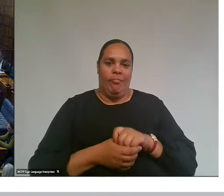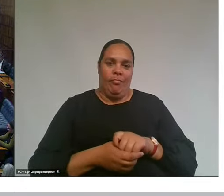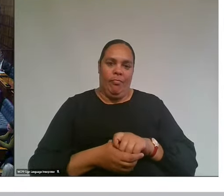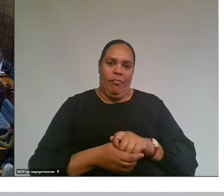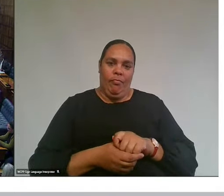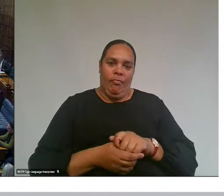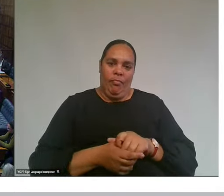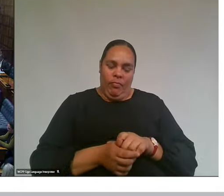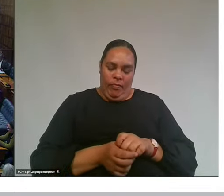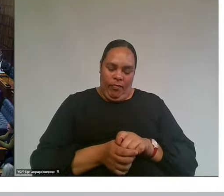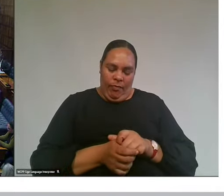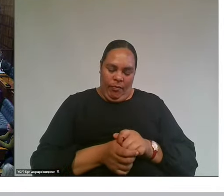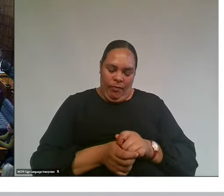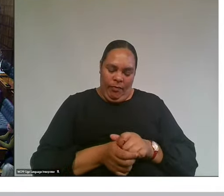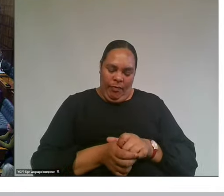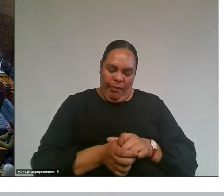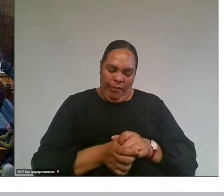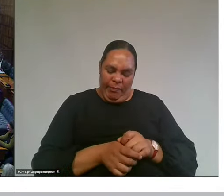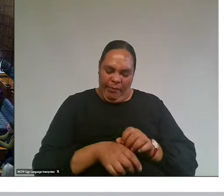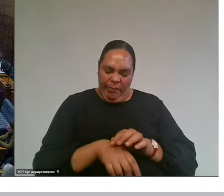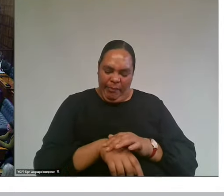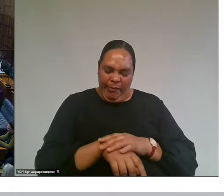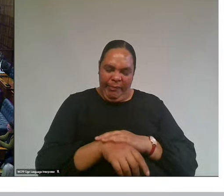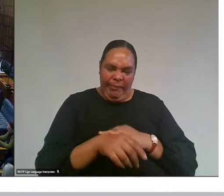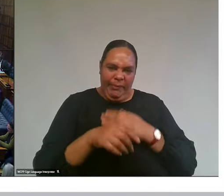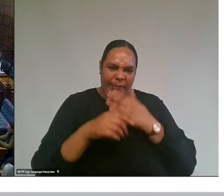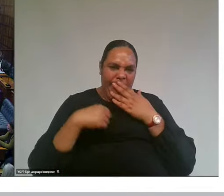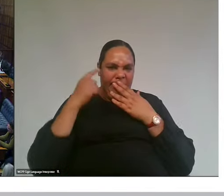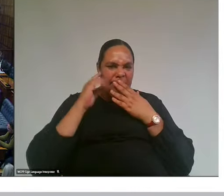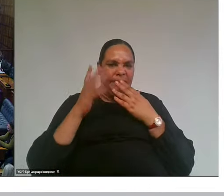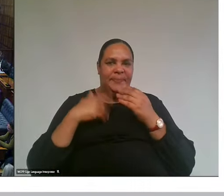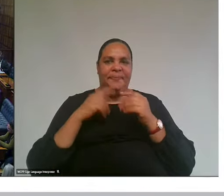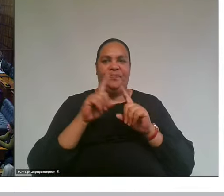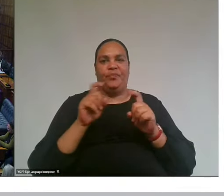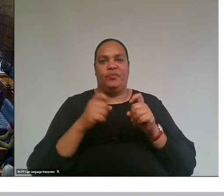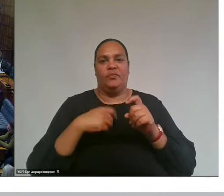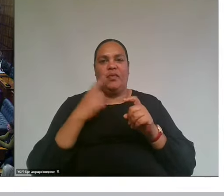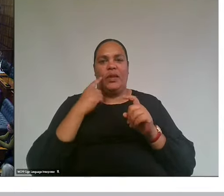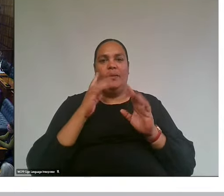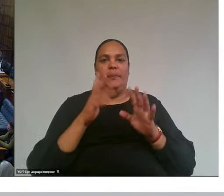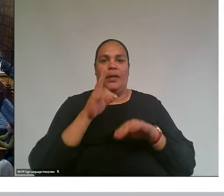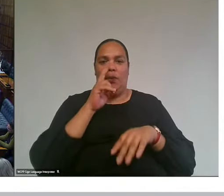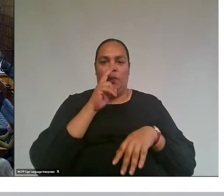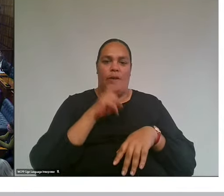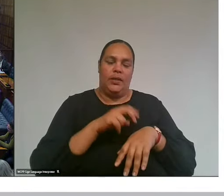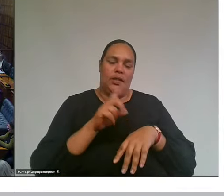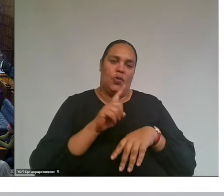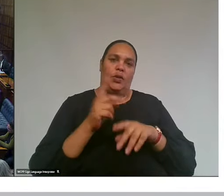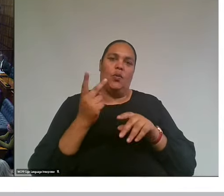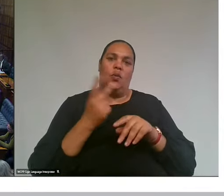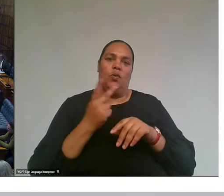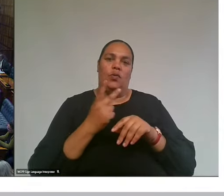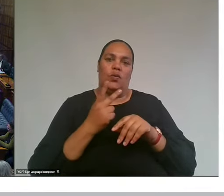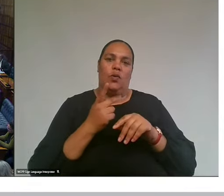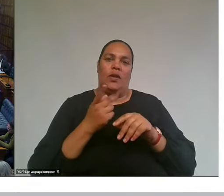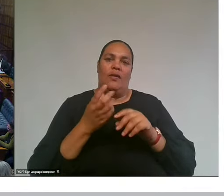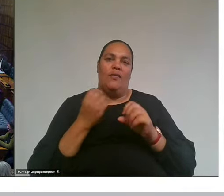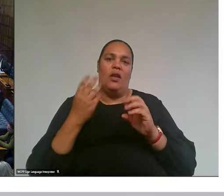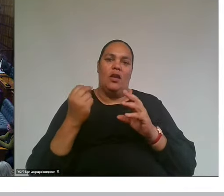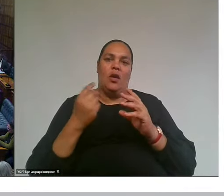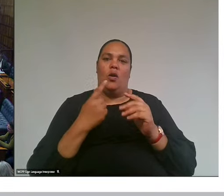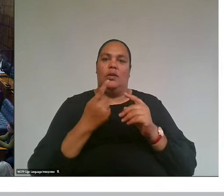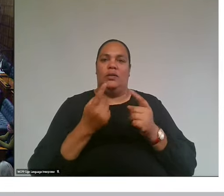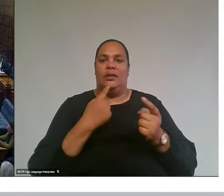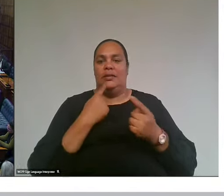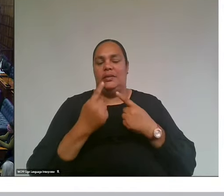be I think that's my my questions I think just we need to and also there's a lot that has been